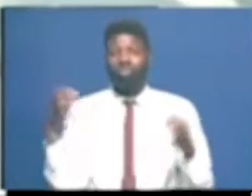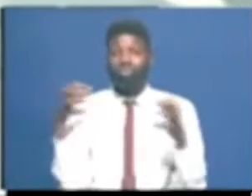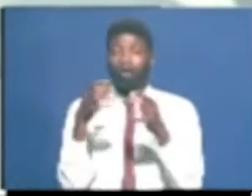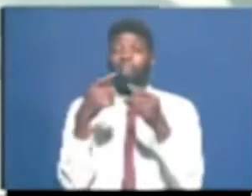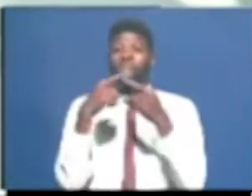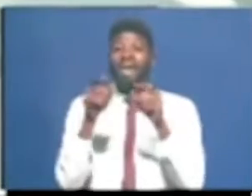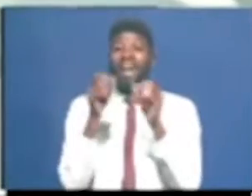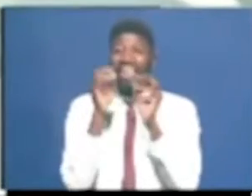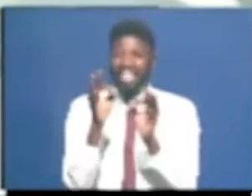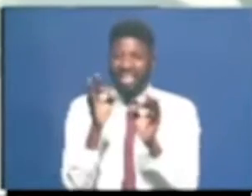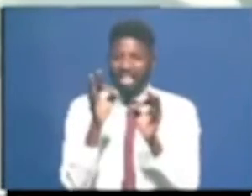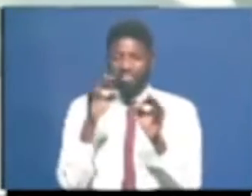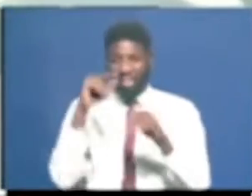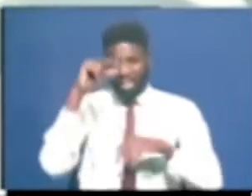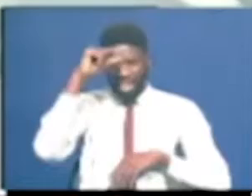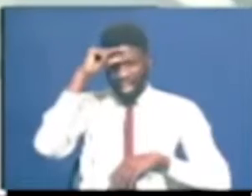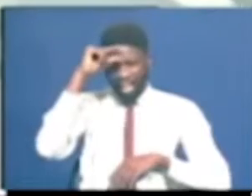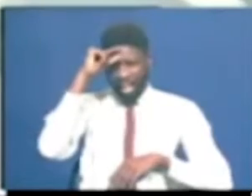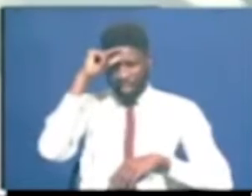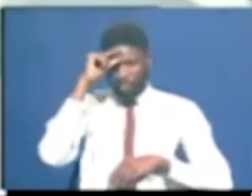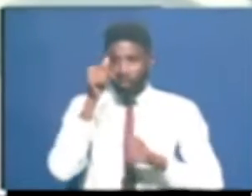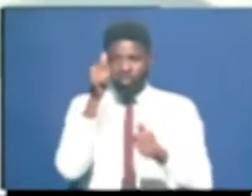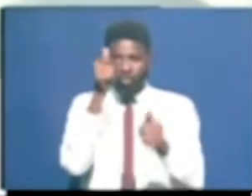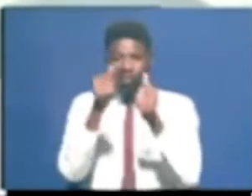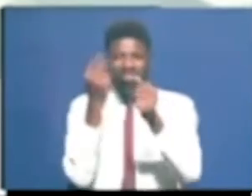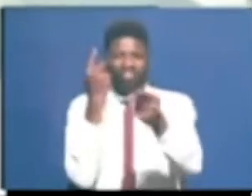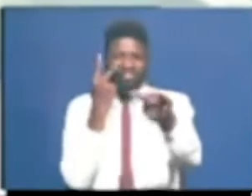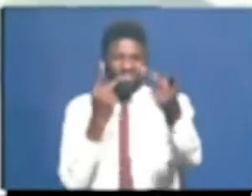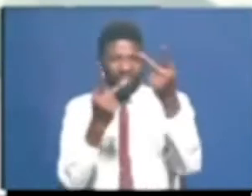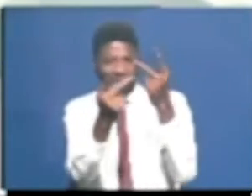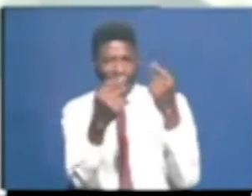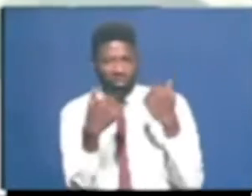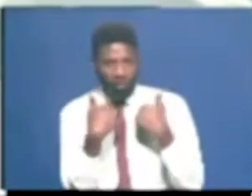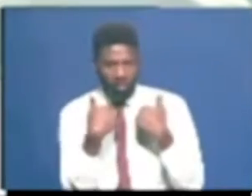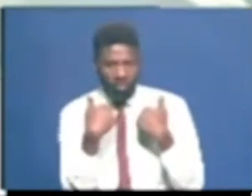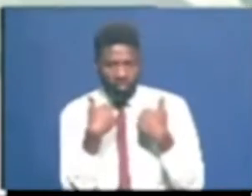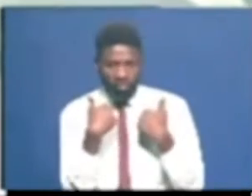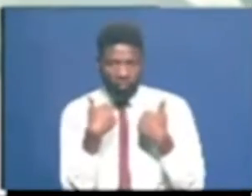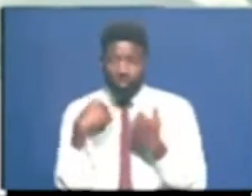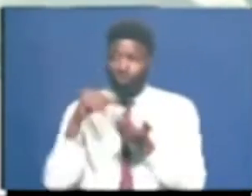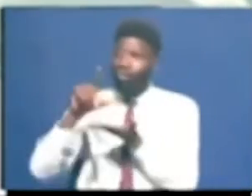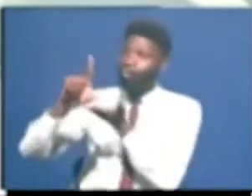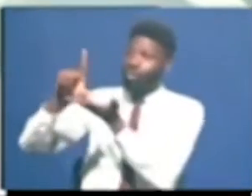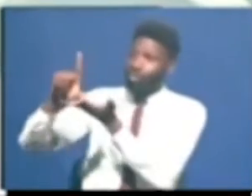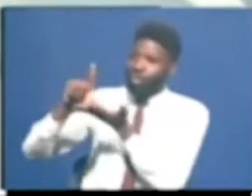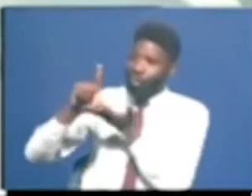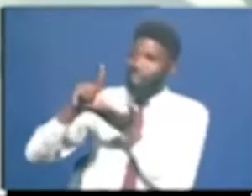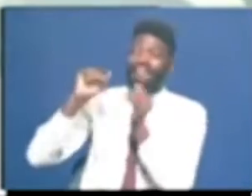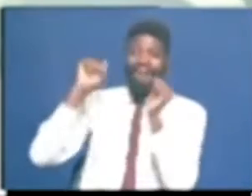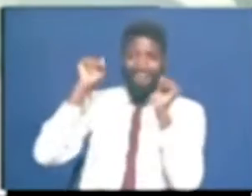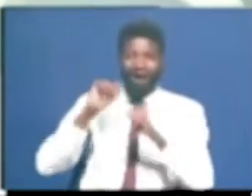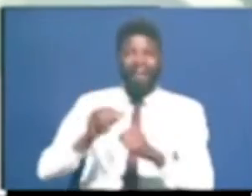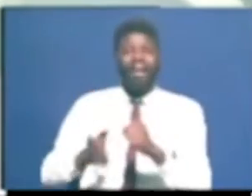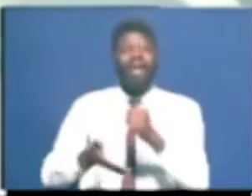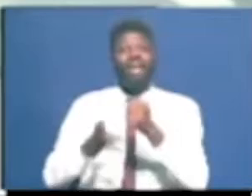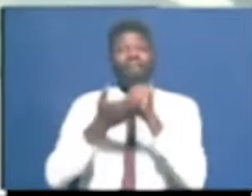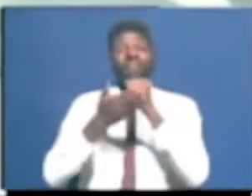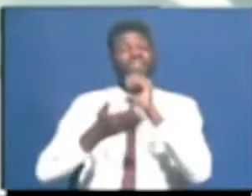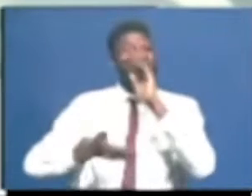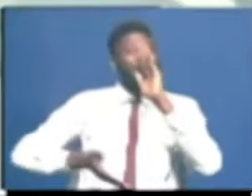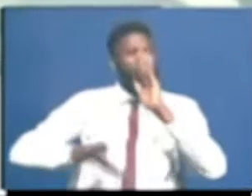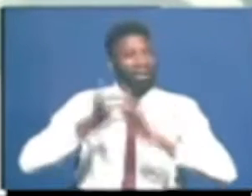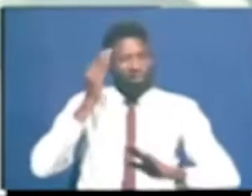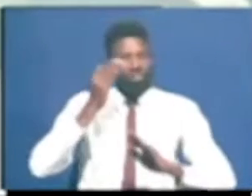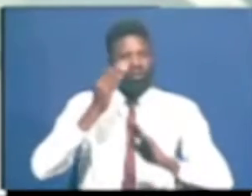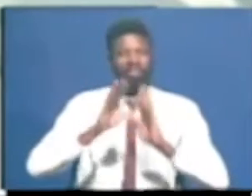visionary administration, debt is a catalyst for rapid development. And I will give but